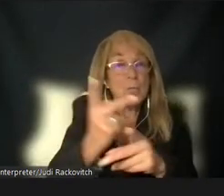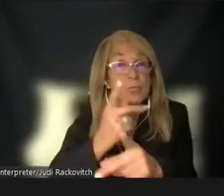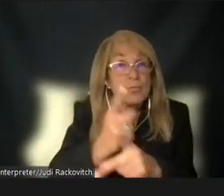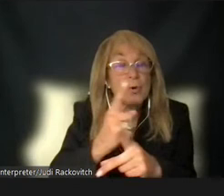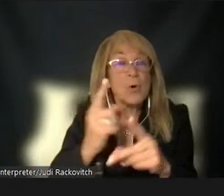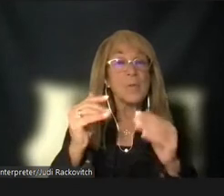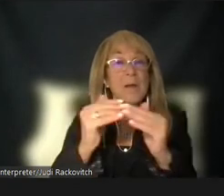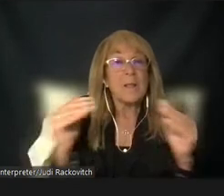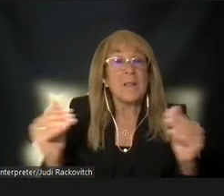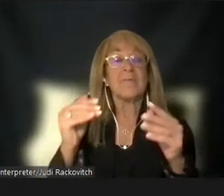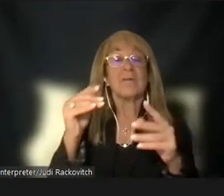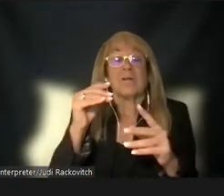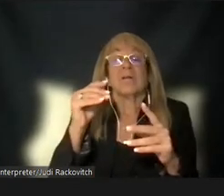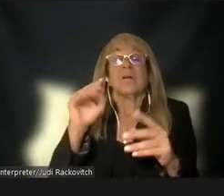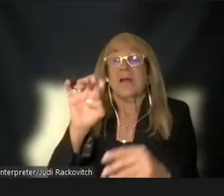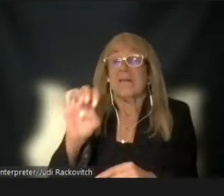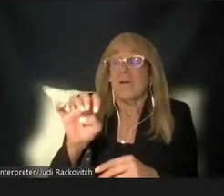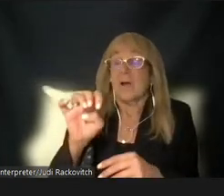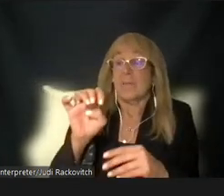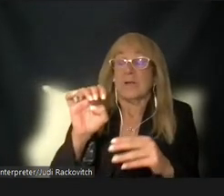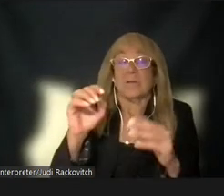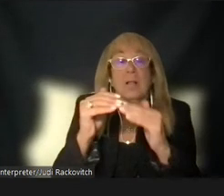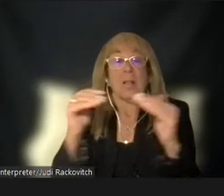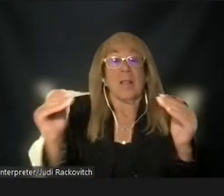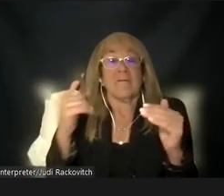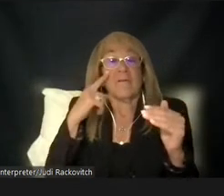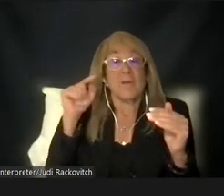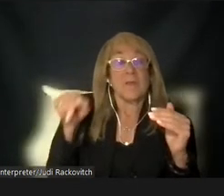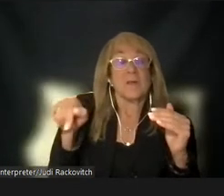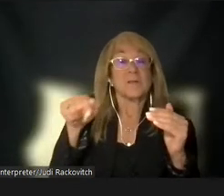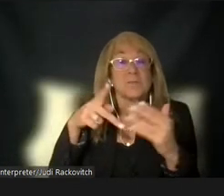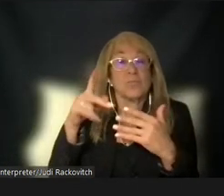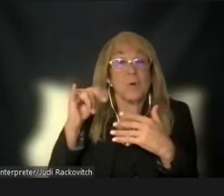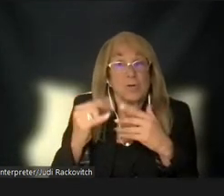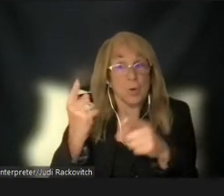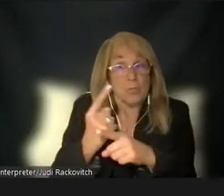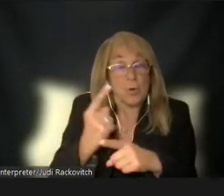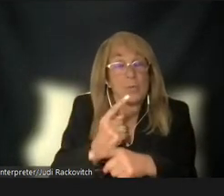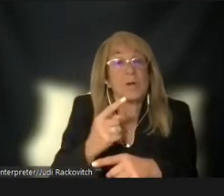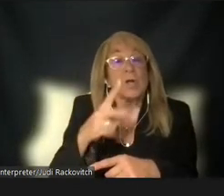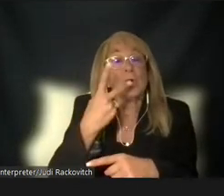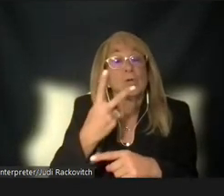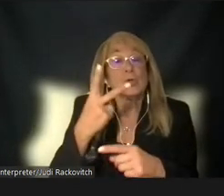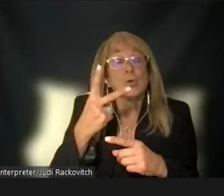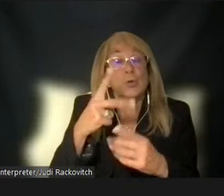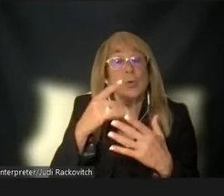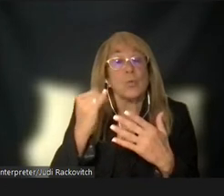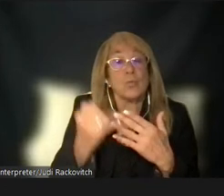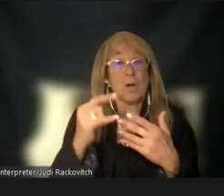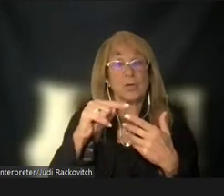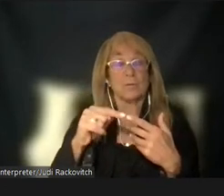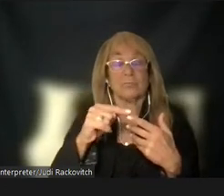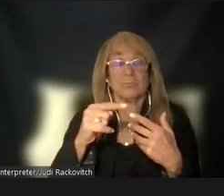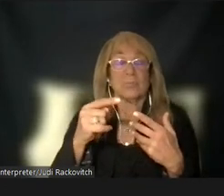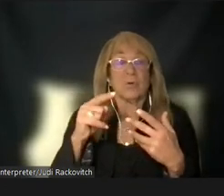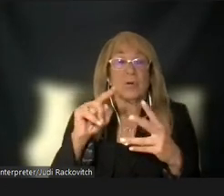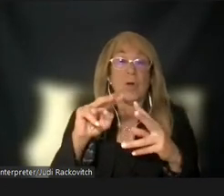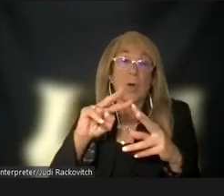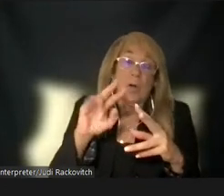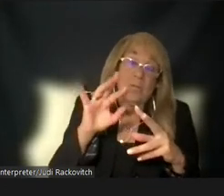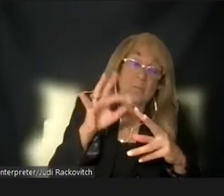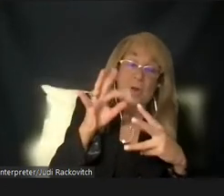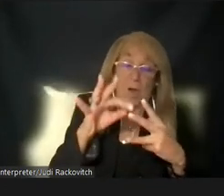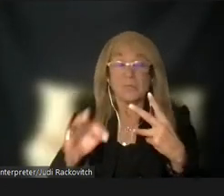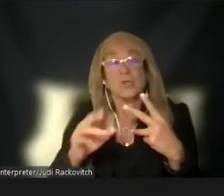environmental documentation for this project. There are two project alternatives. There's the no action. There would be no